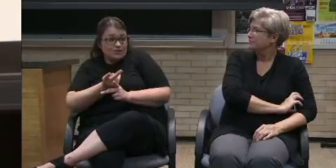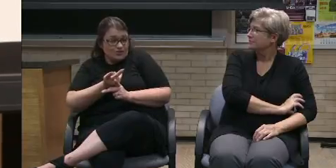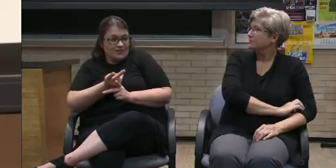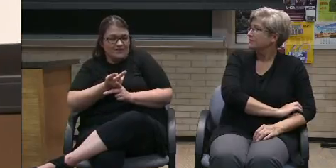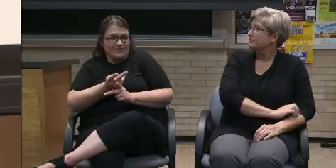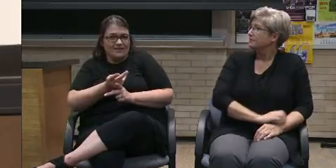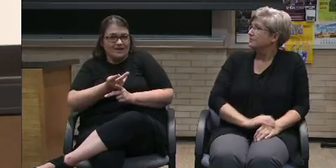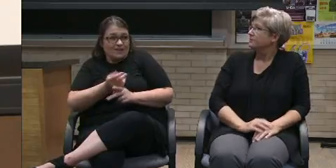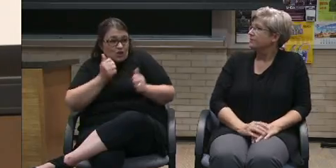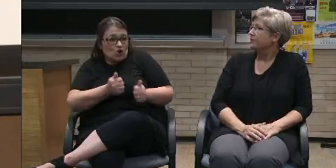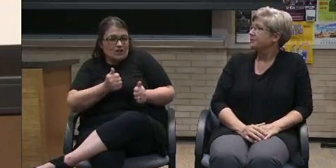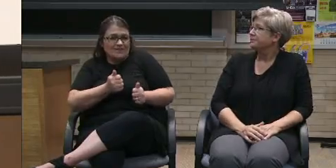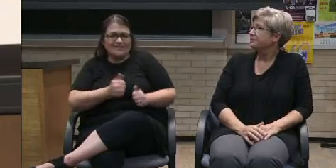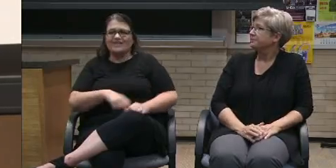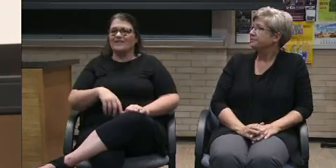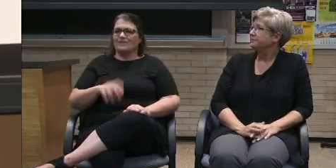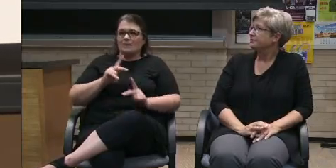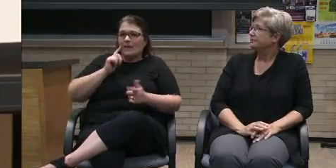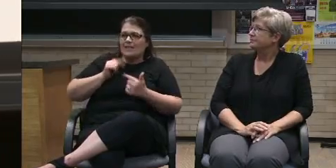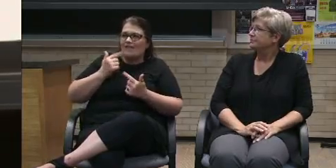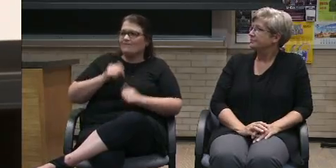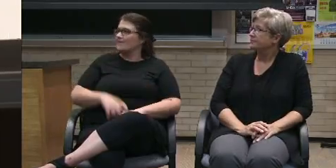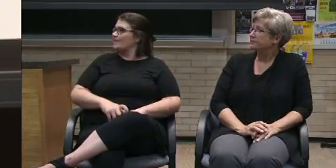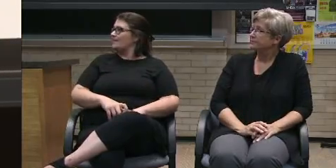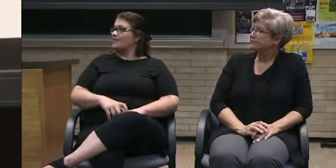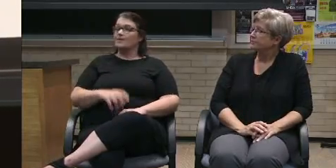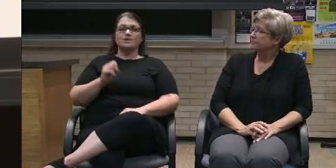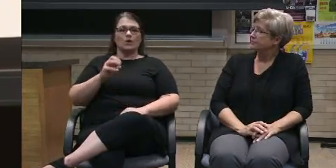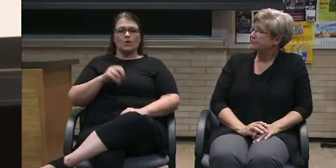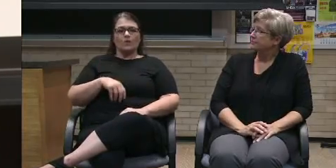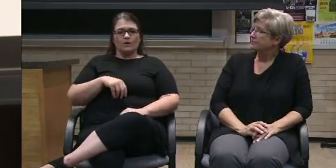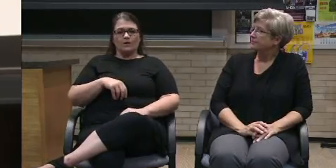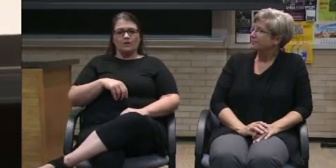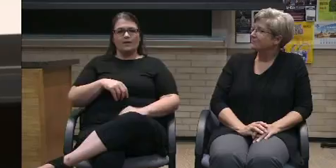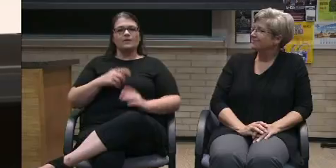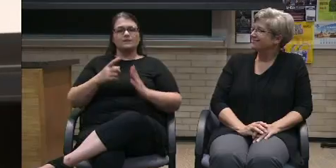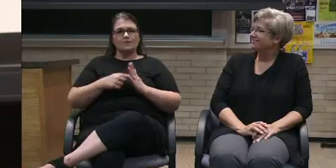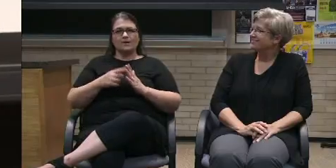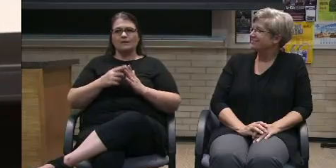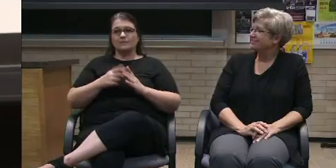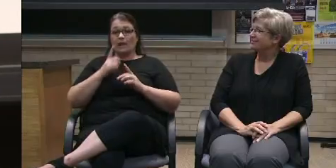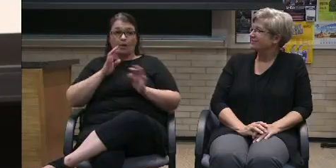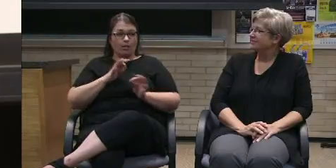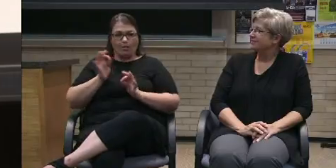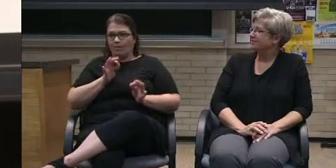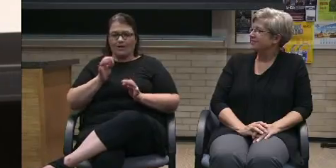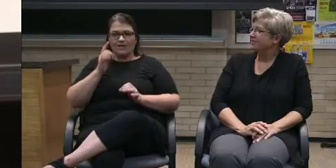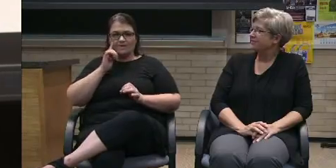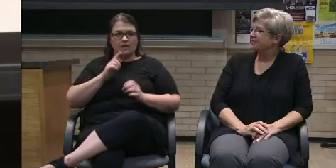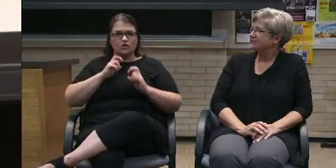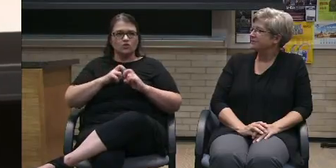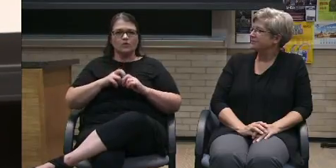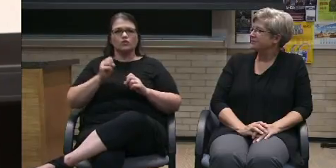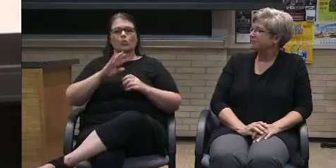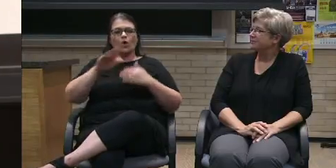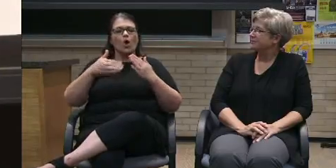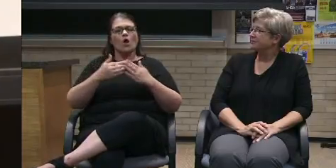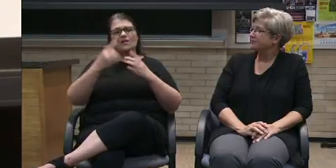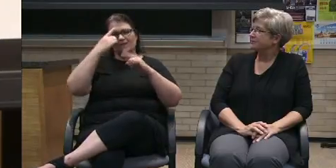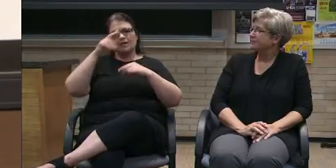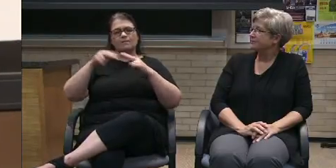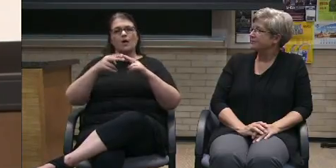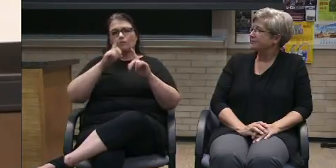people come to me and they're like, you know that thing that someone's looking into? I think it's a squirrel. And I'm like, awesome, we're all thinking about, we are